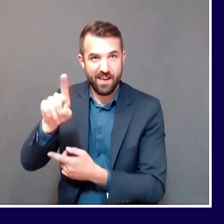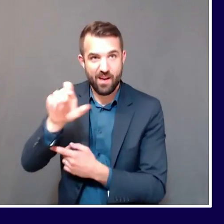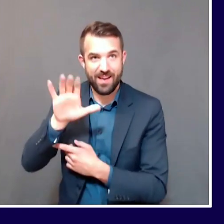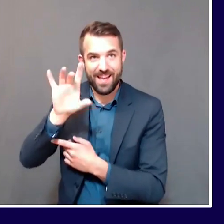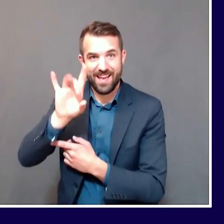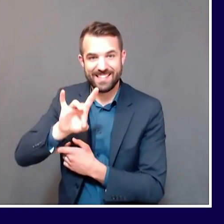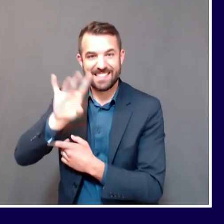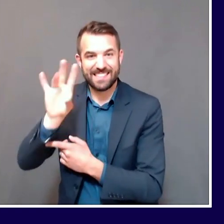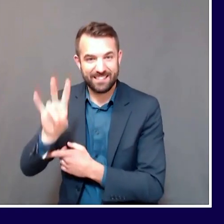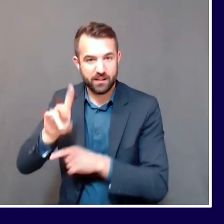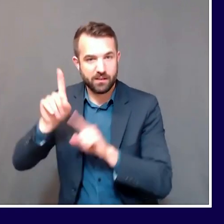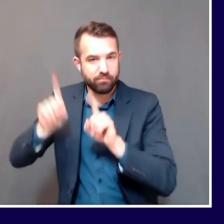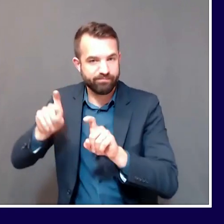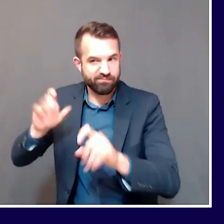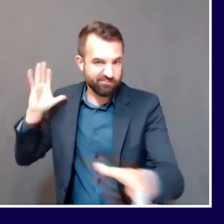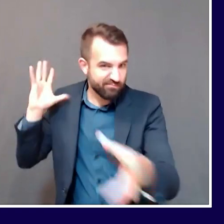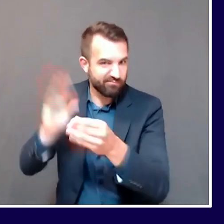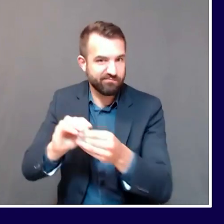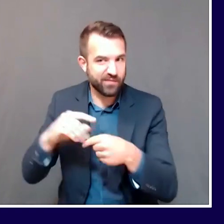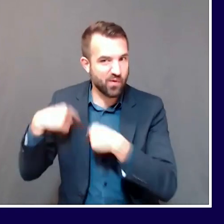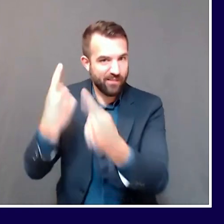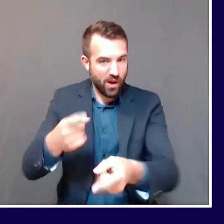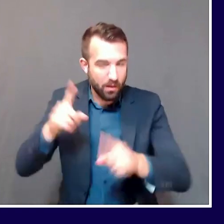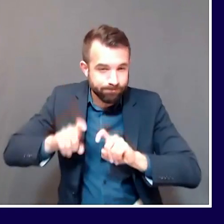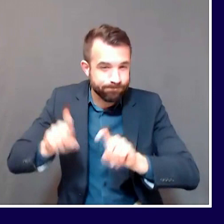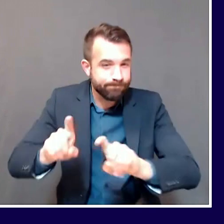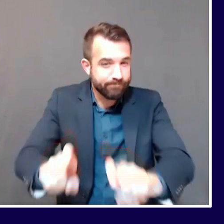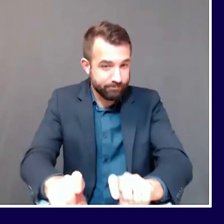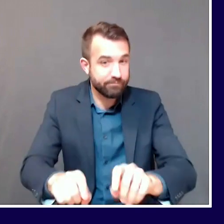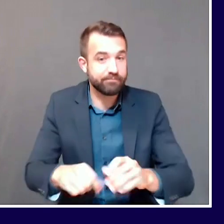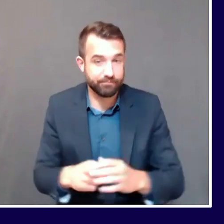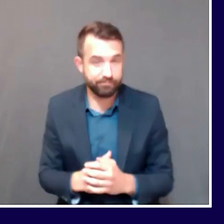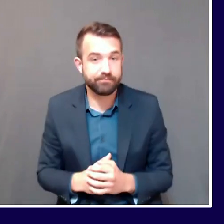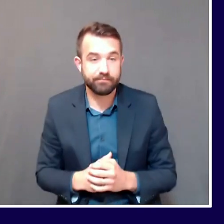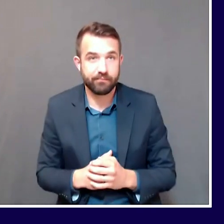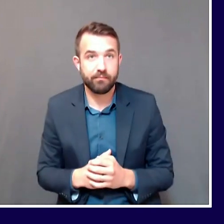61,187 tests done. Of those,